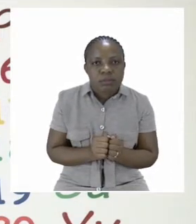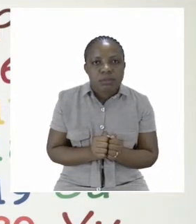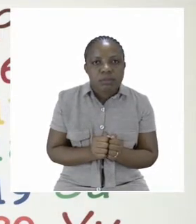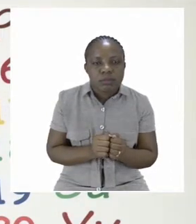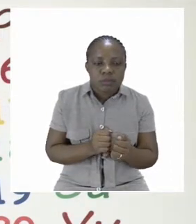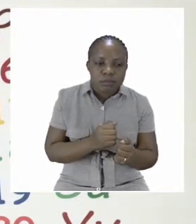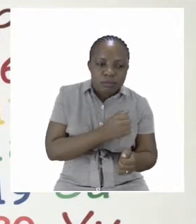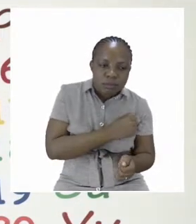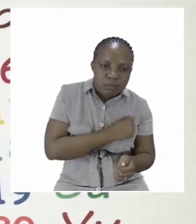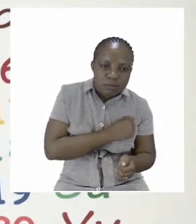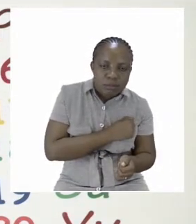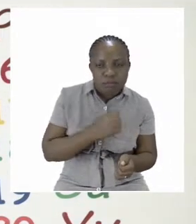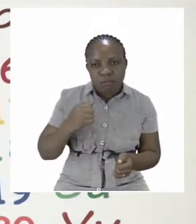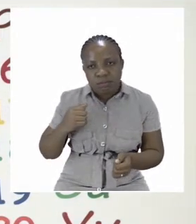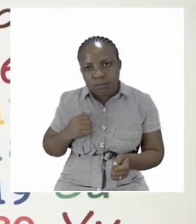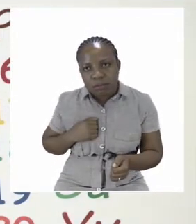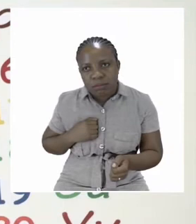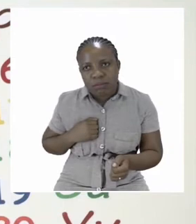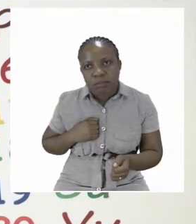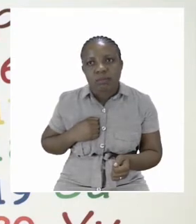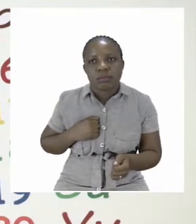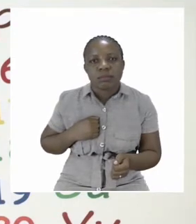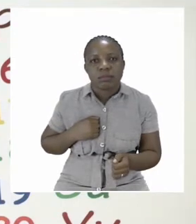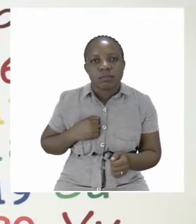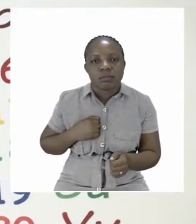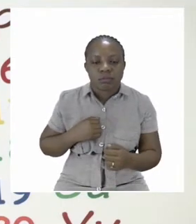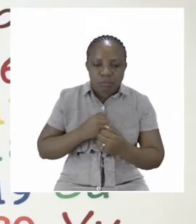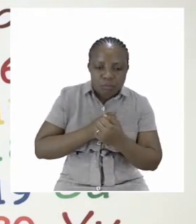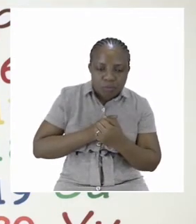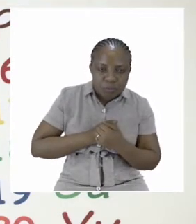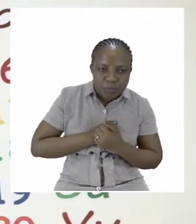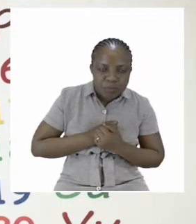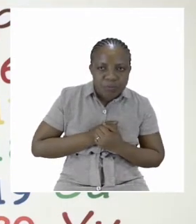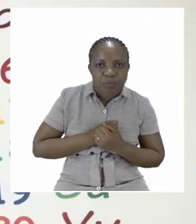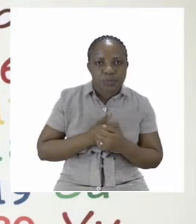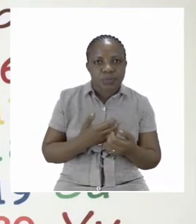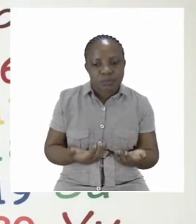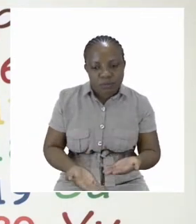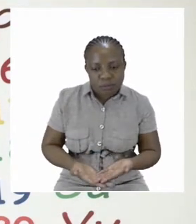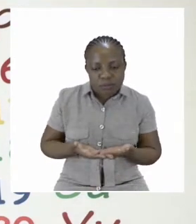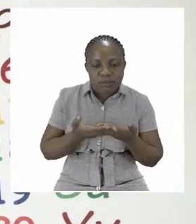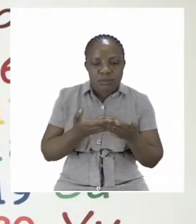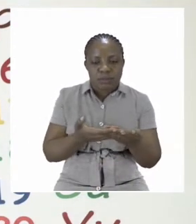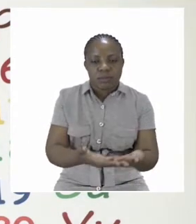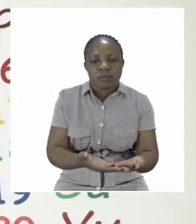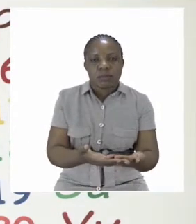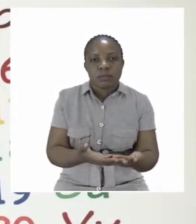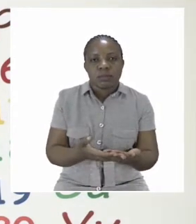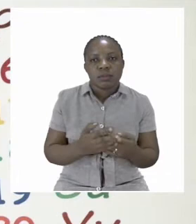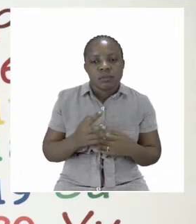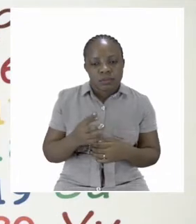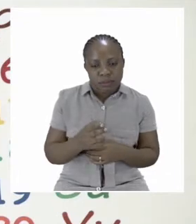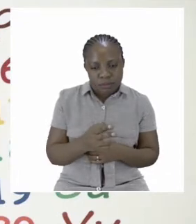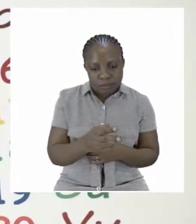mother, your father, or any adult or big person who is helping you today.